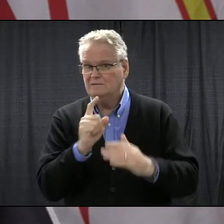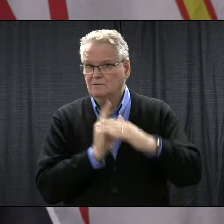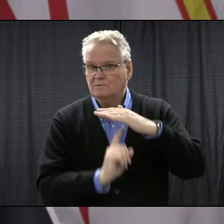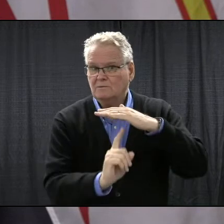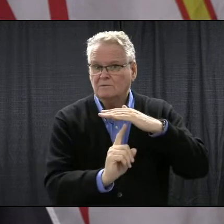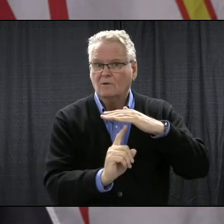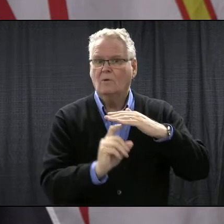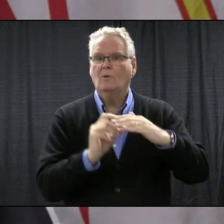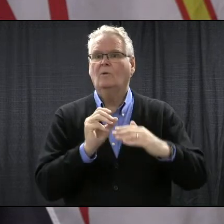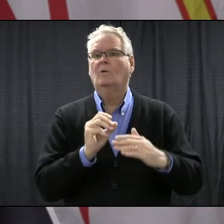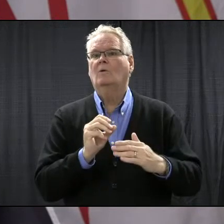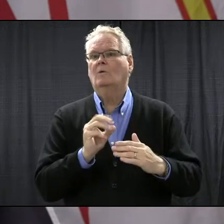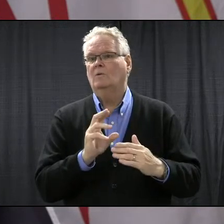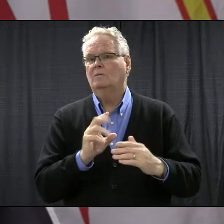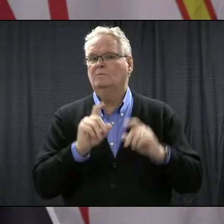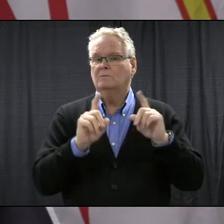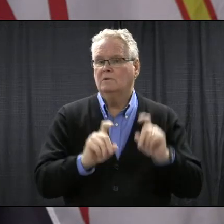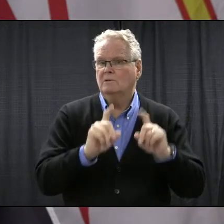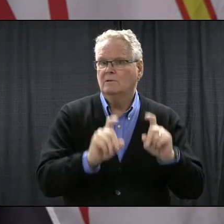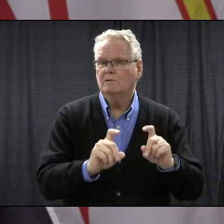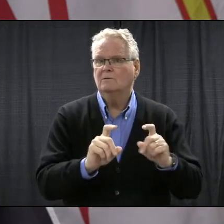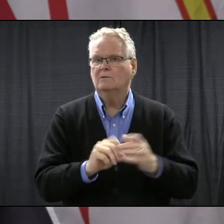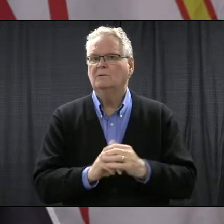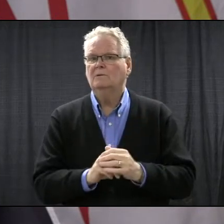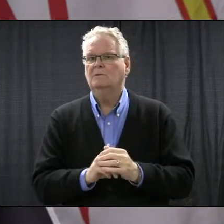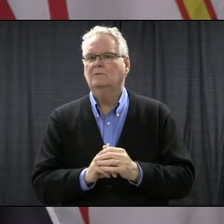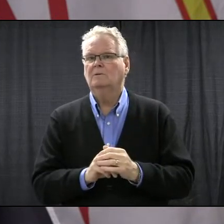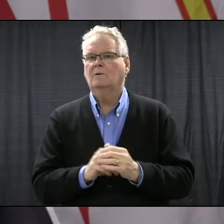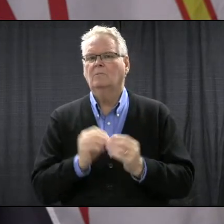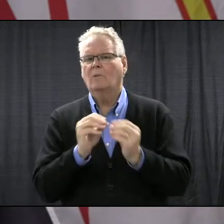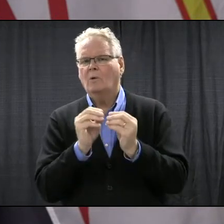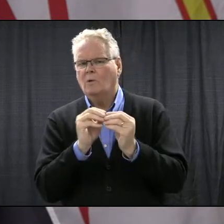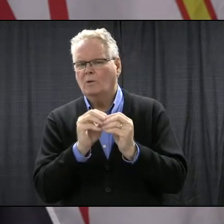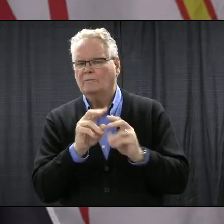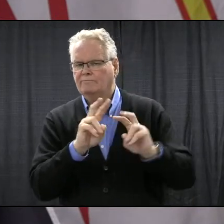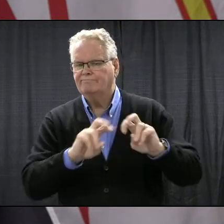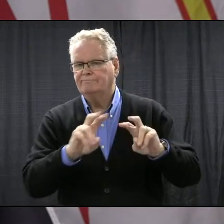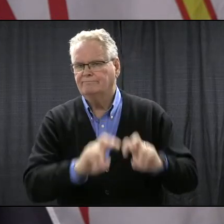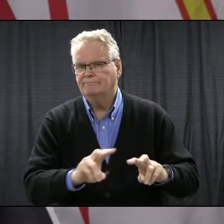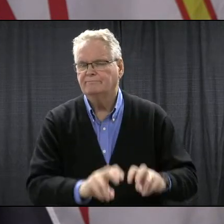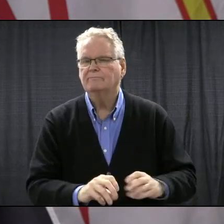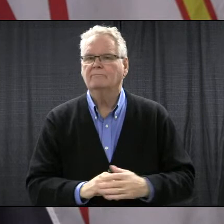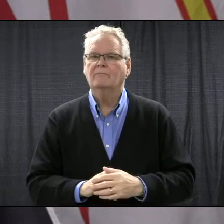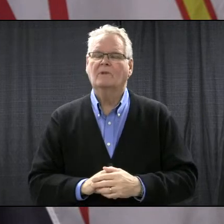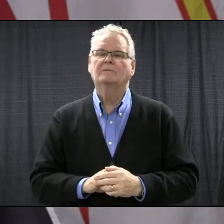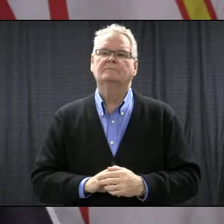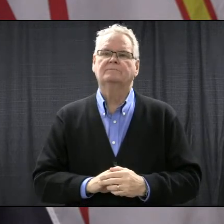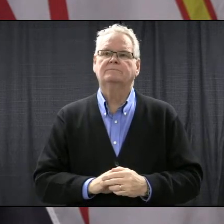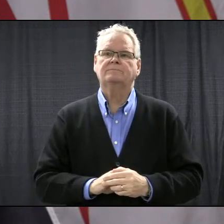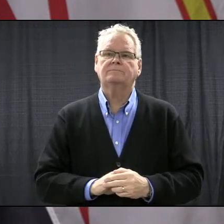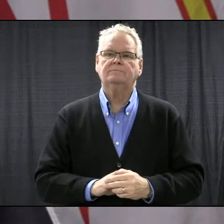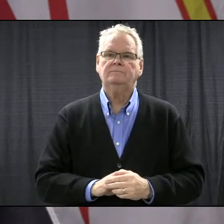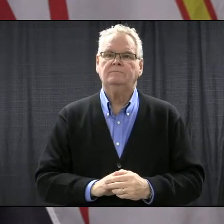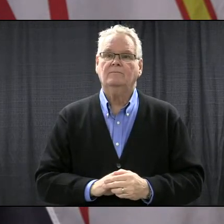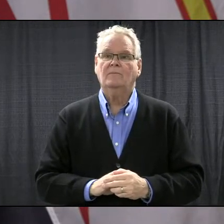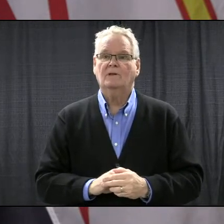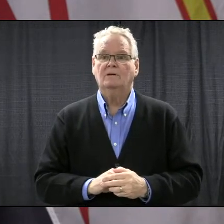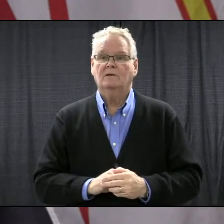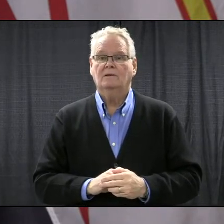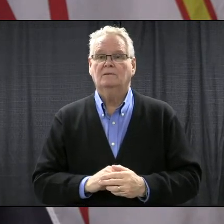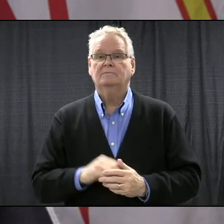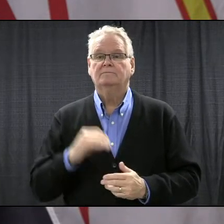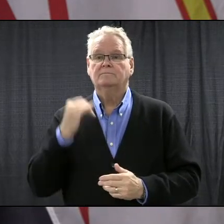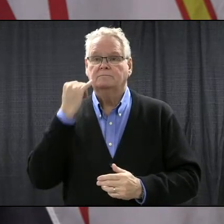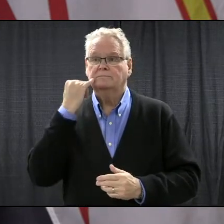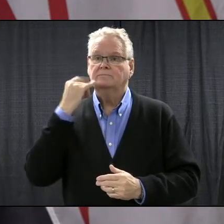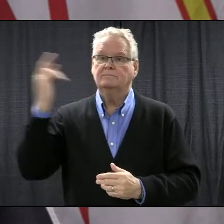or partially vaccinated may transition to the new rules tomorrow. To do so, they must complete the travel form, noting an arrival date of